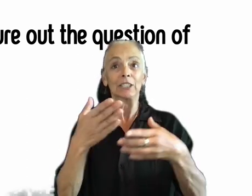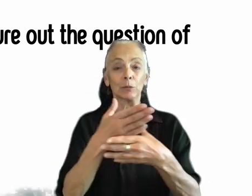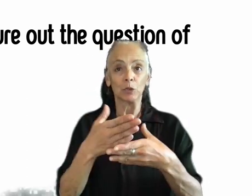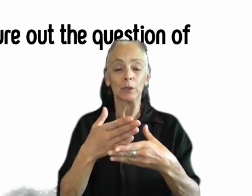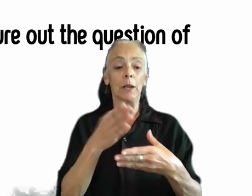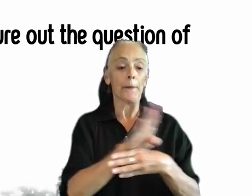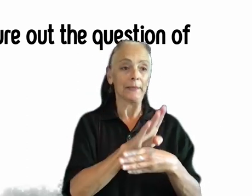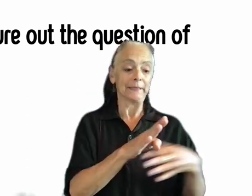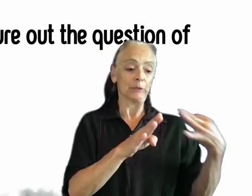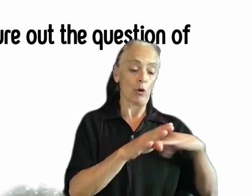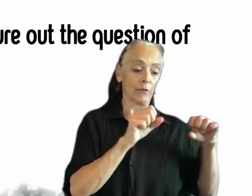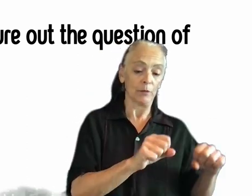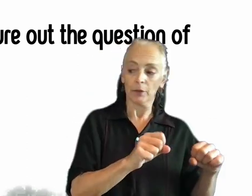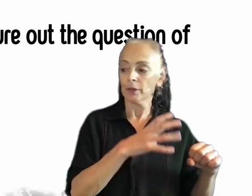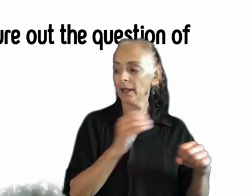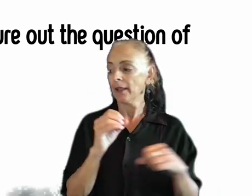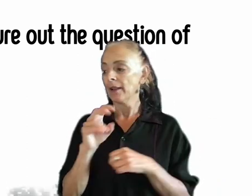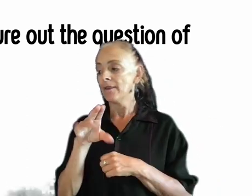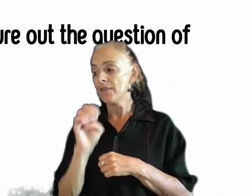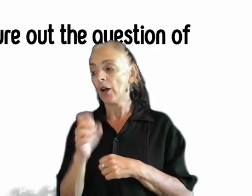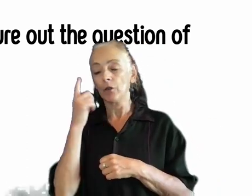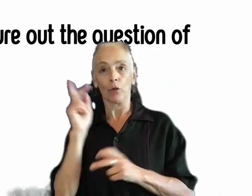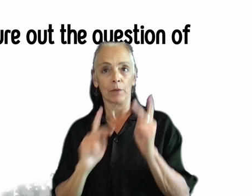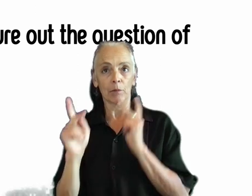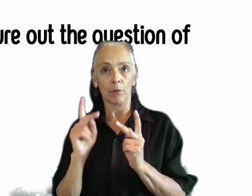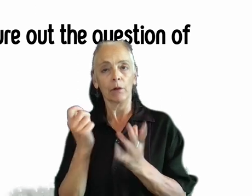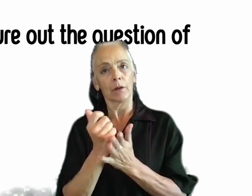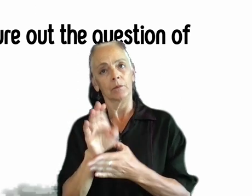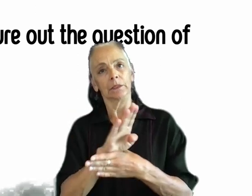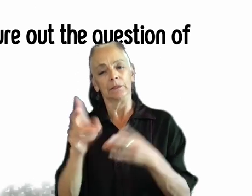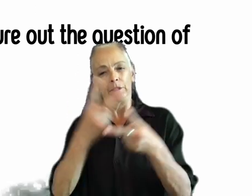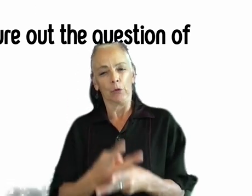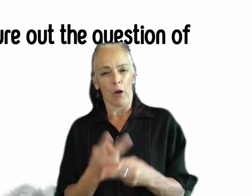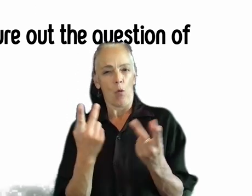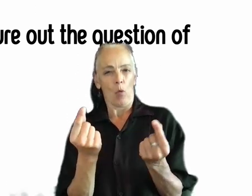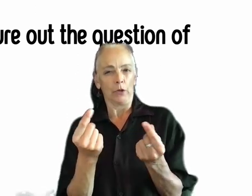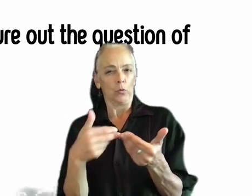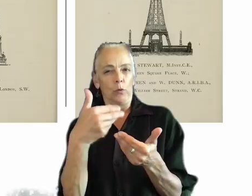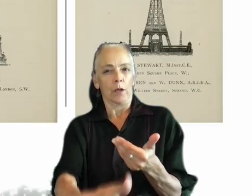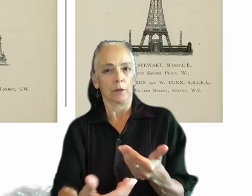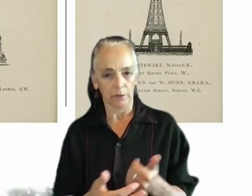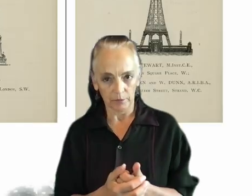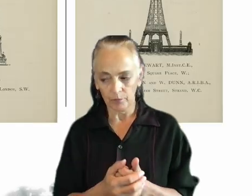profitability and value for people it helps businesses figure out the question of what to do next